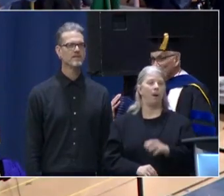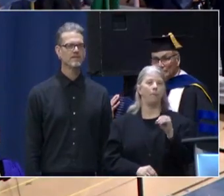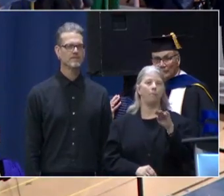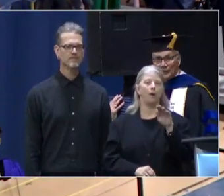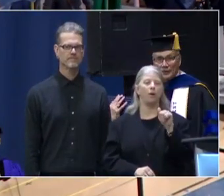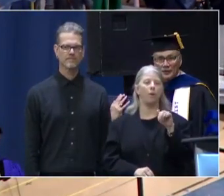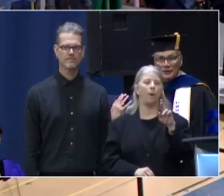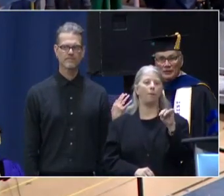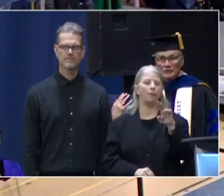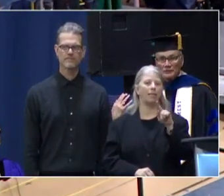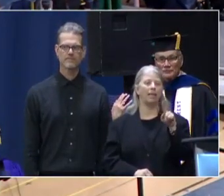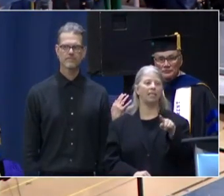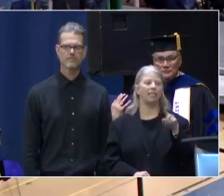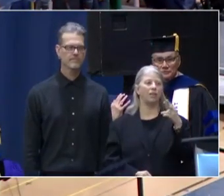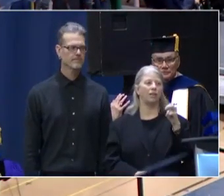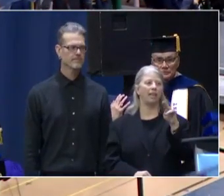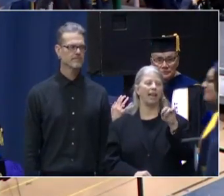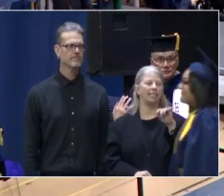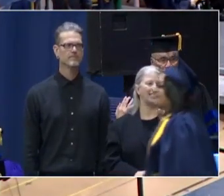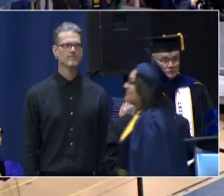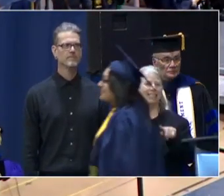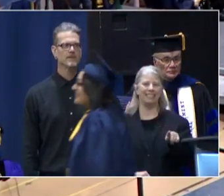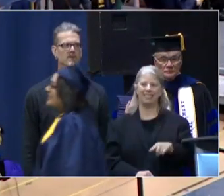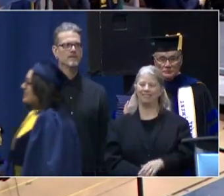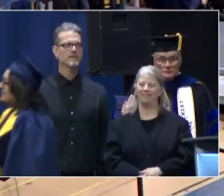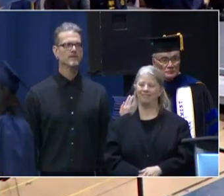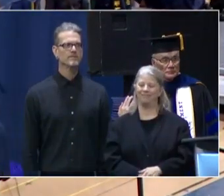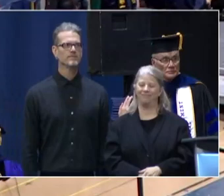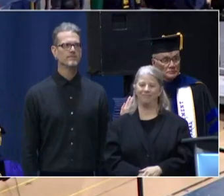Maria Ramirez Hernandez.